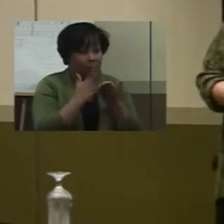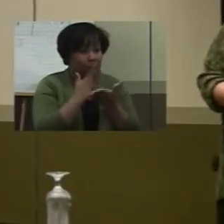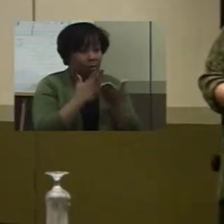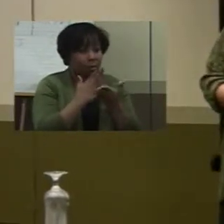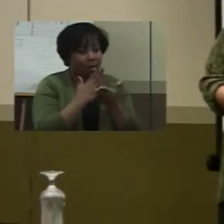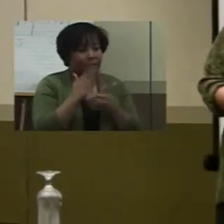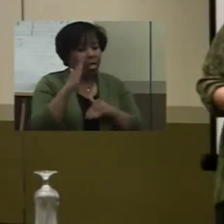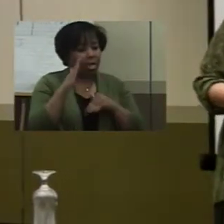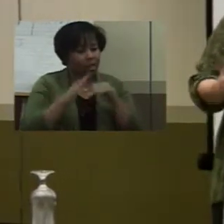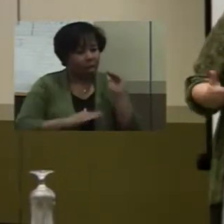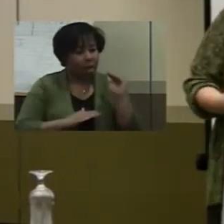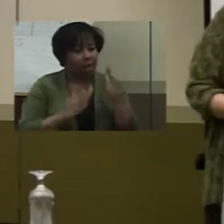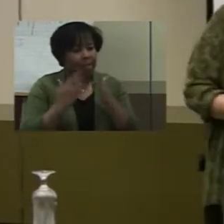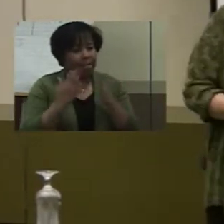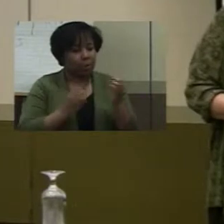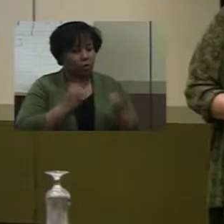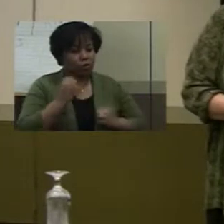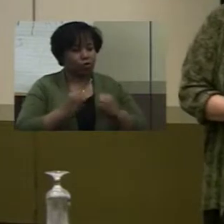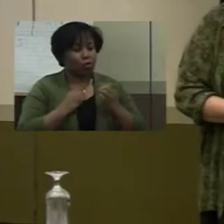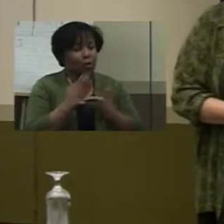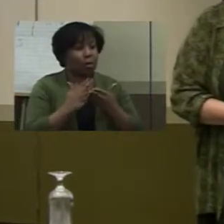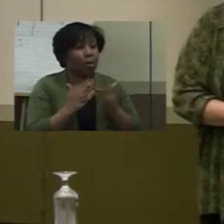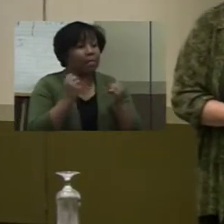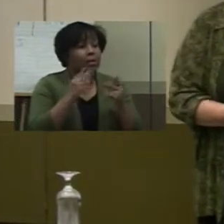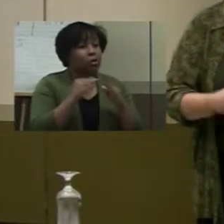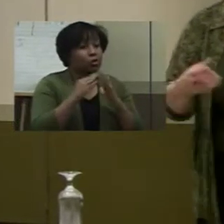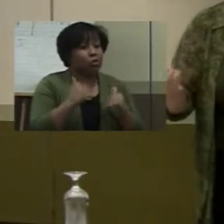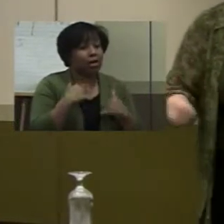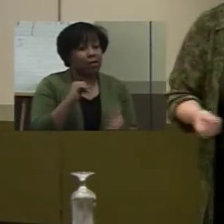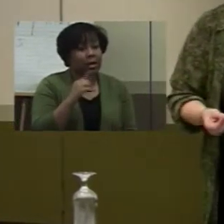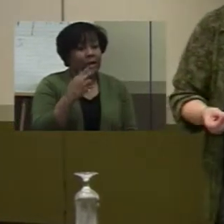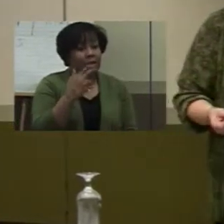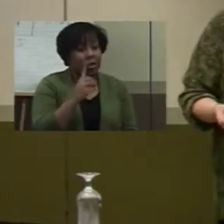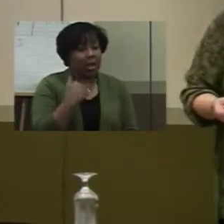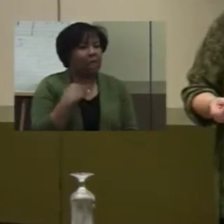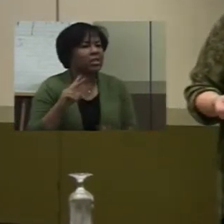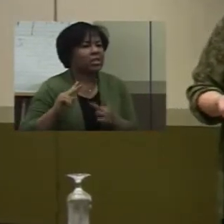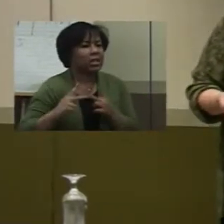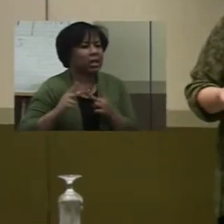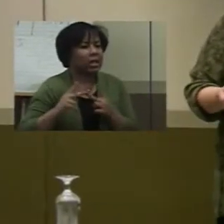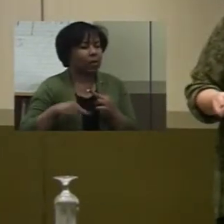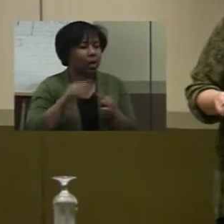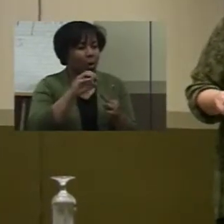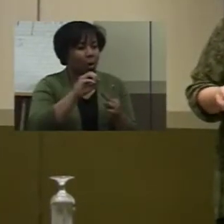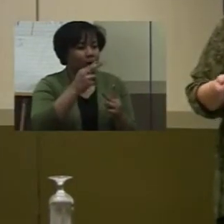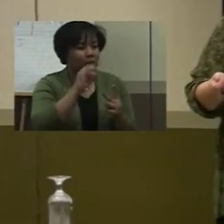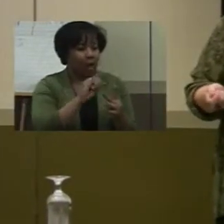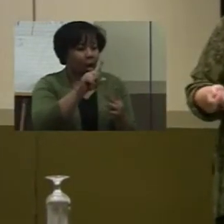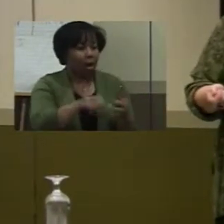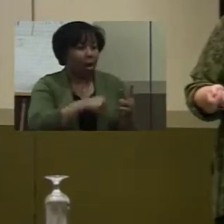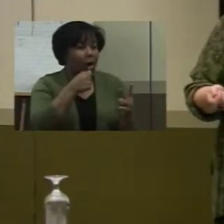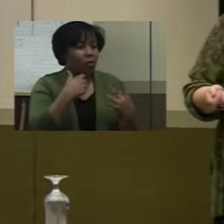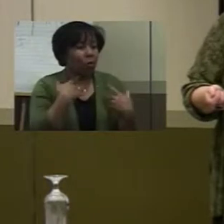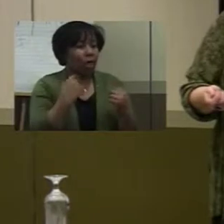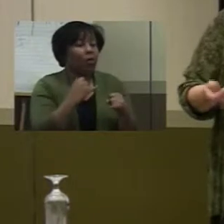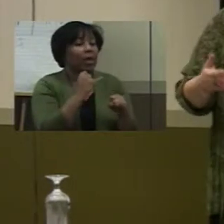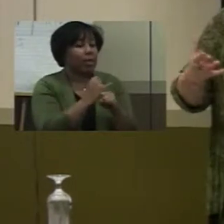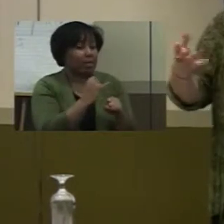to the emotional component. A lot of students with ADHD might have a secondary category of OHI, other health